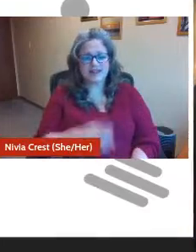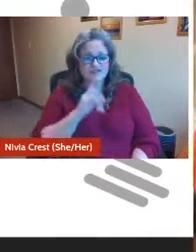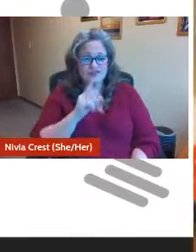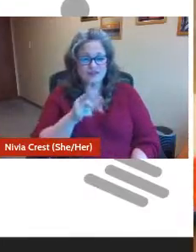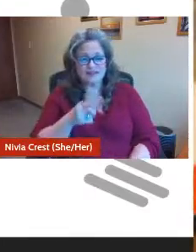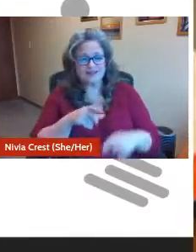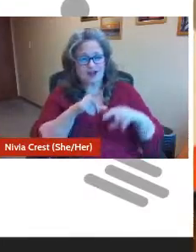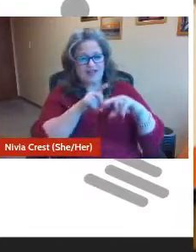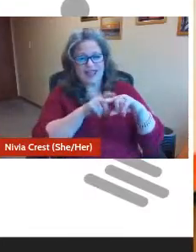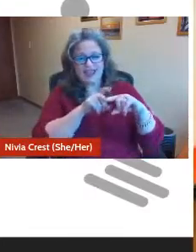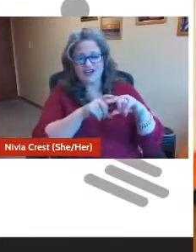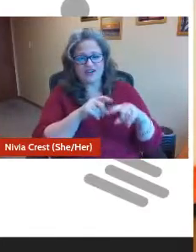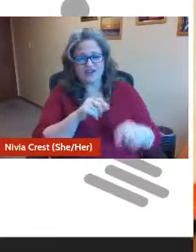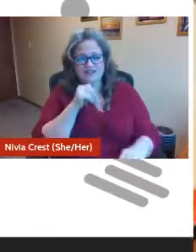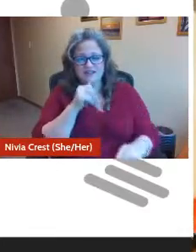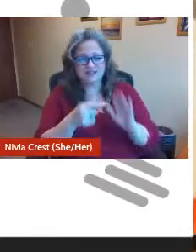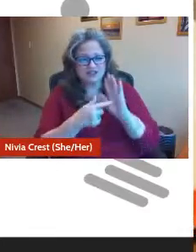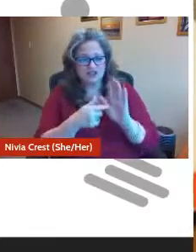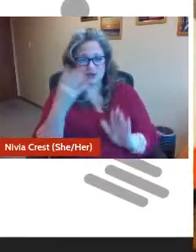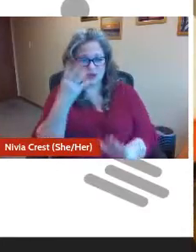have to, that's what I was telling her.